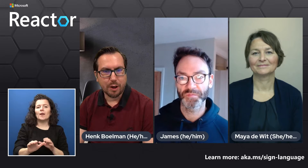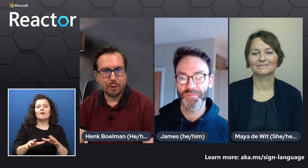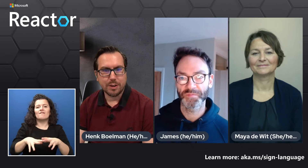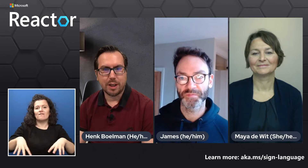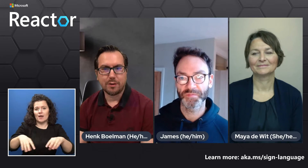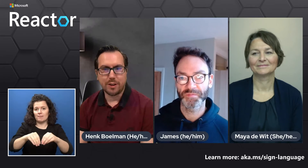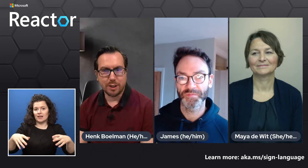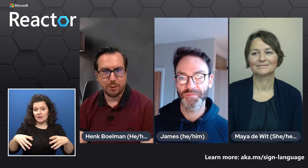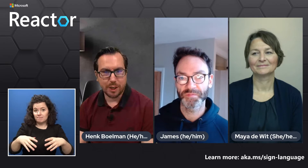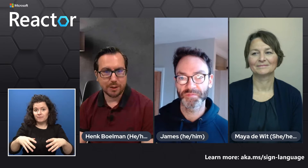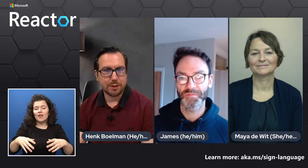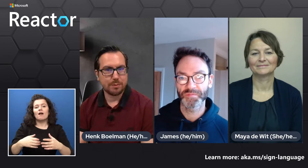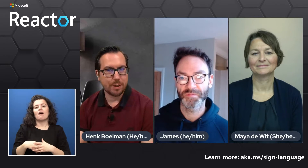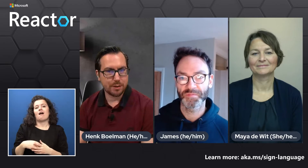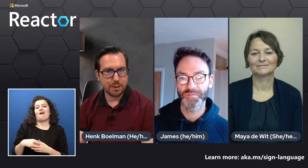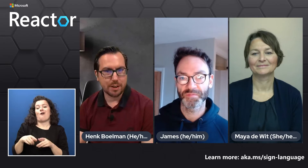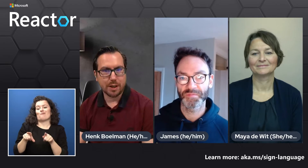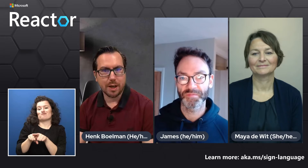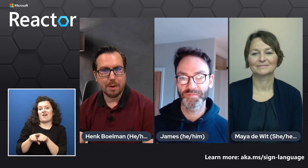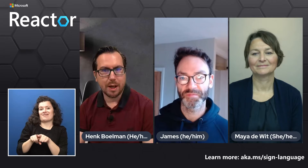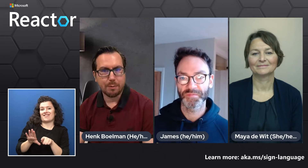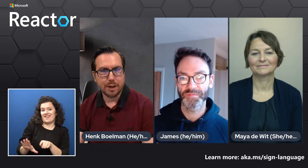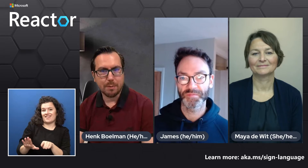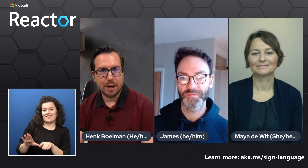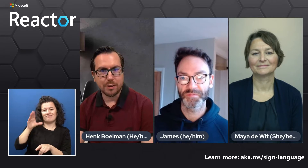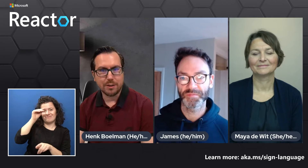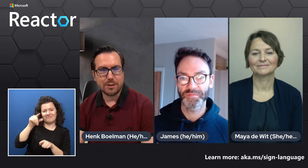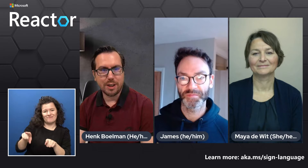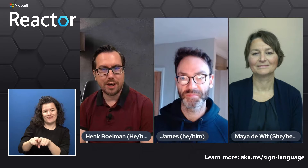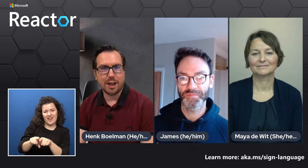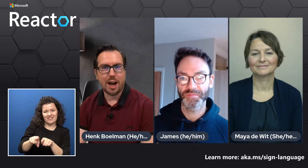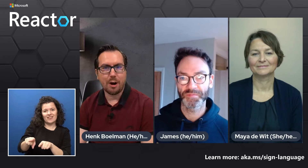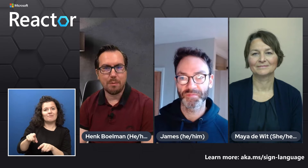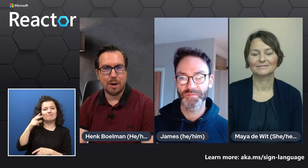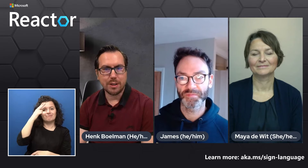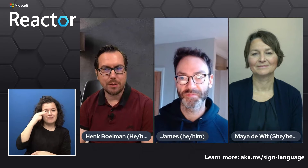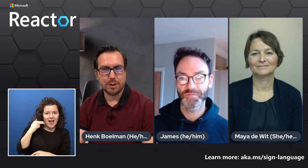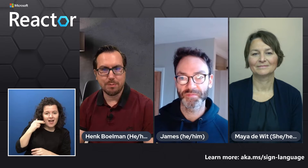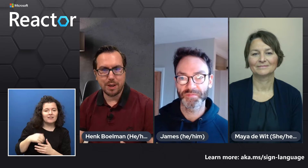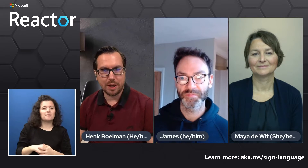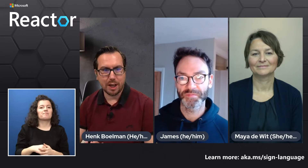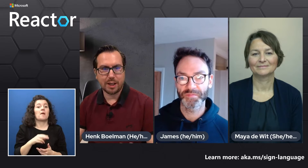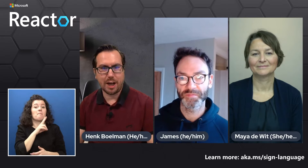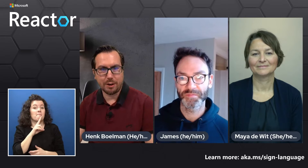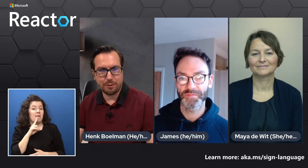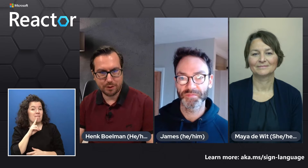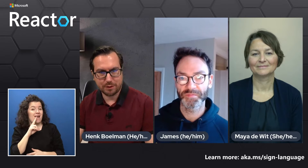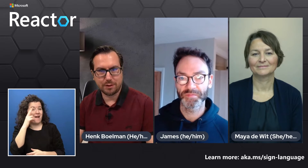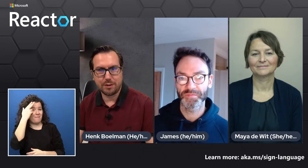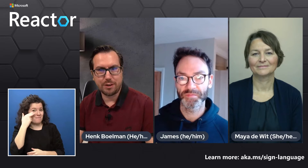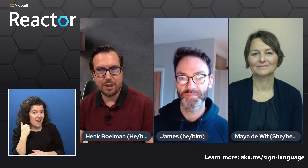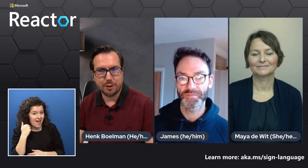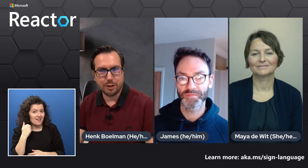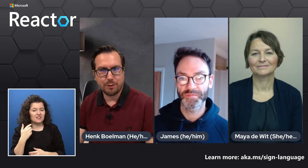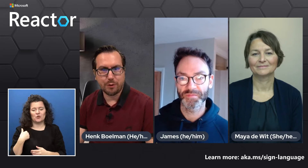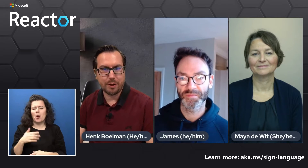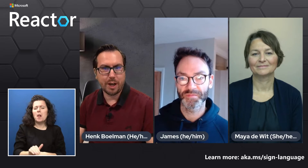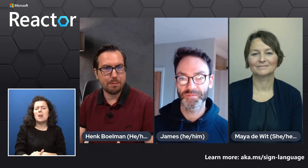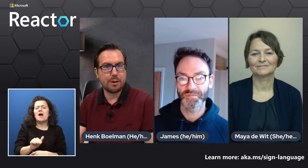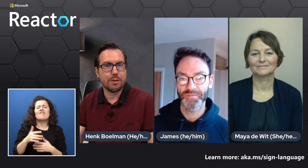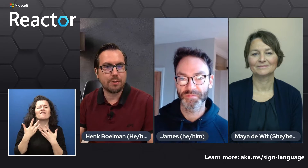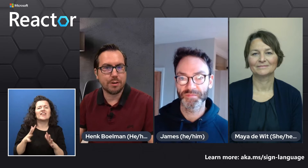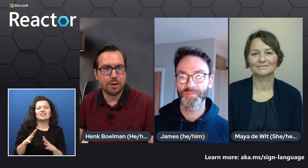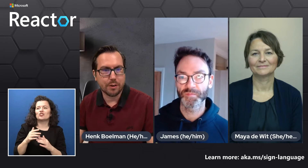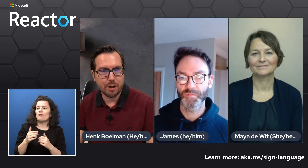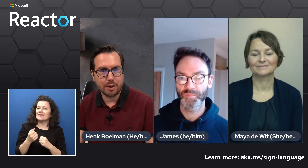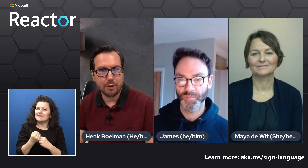So I always had to deal with assisting them, helping them out, and seeing how much was being like kind of shielded for them